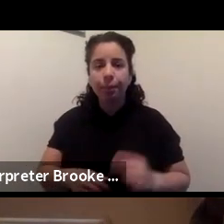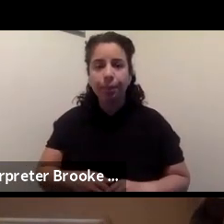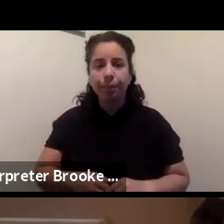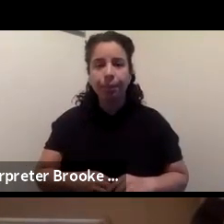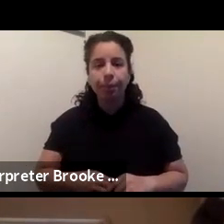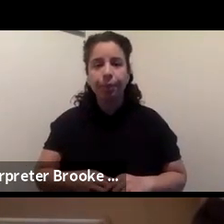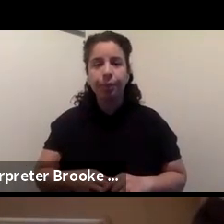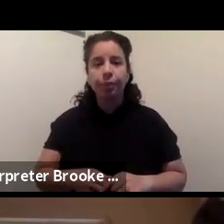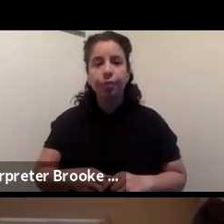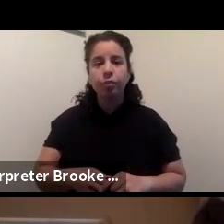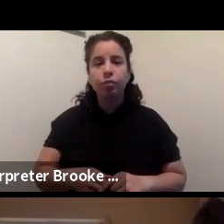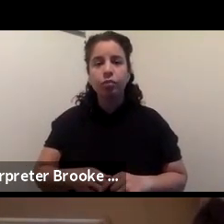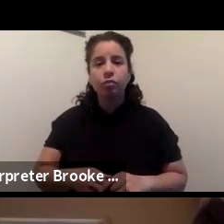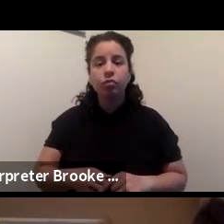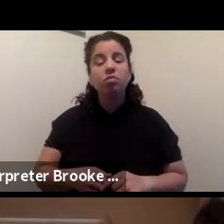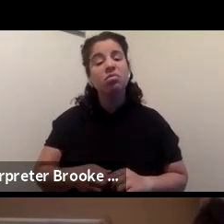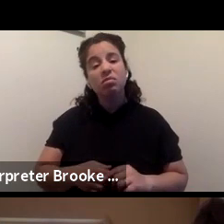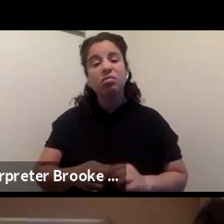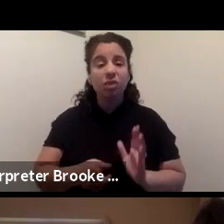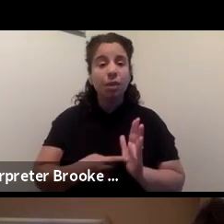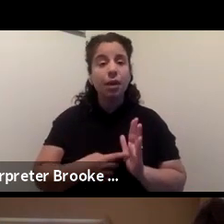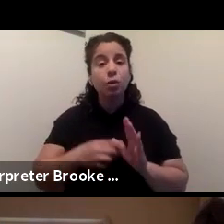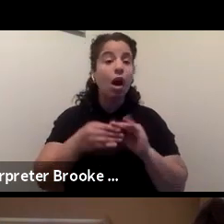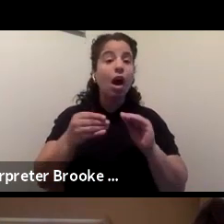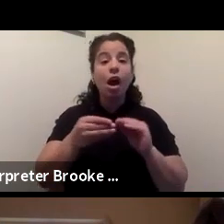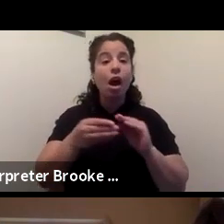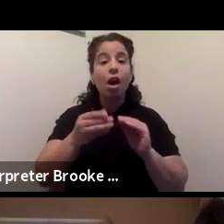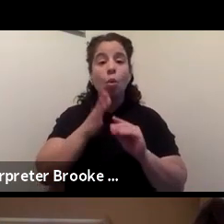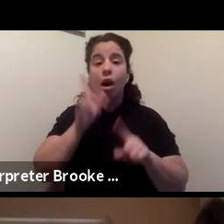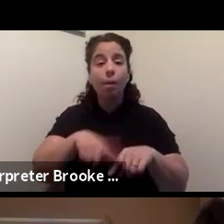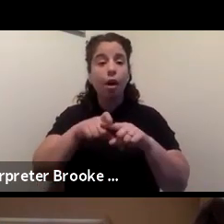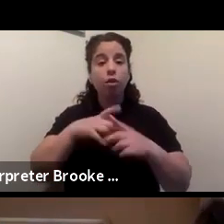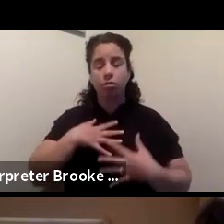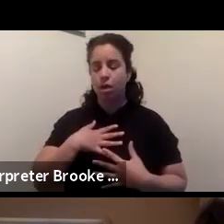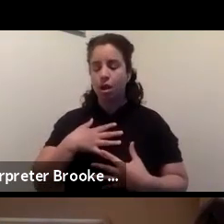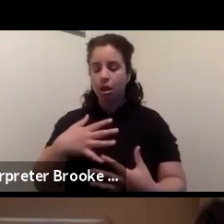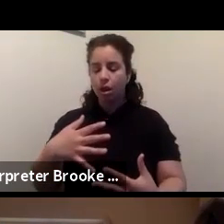And I'll probably just stop and take a breath every now and then as a part of my access needs.